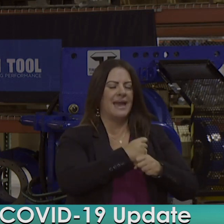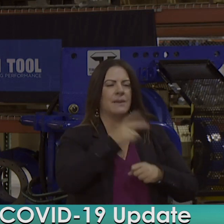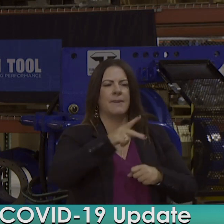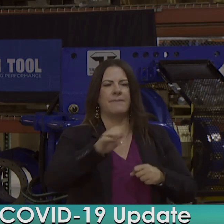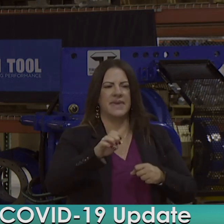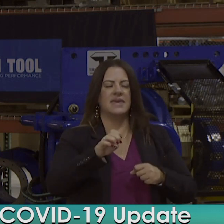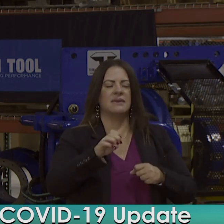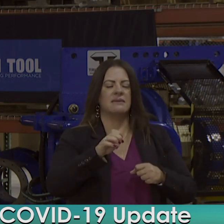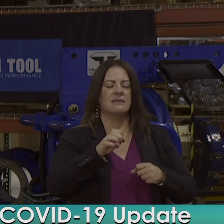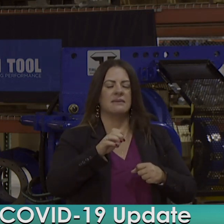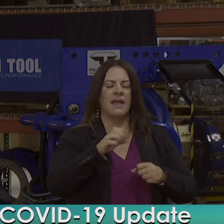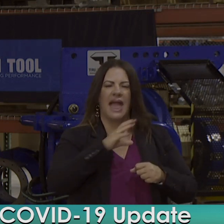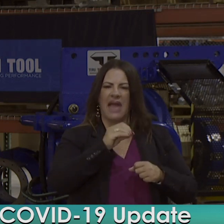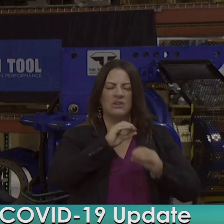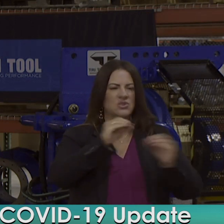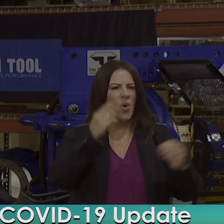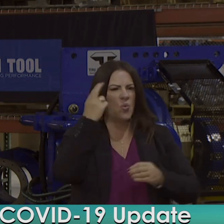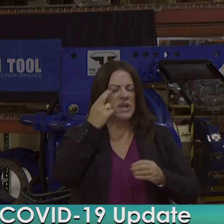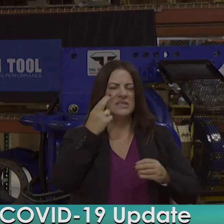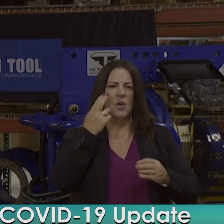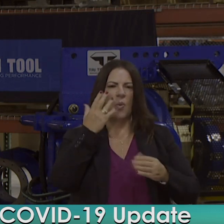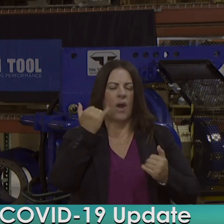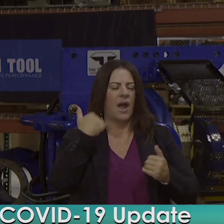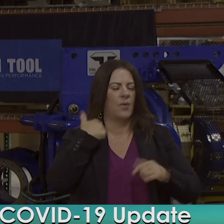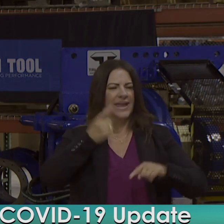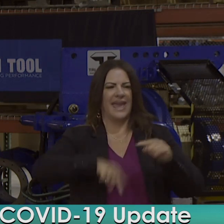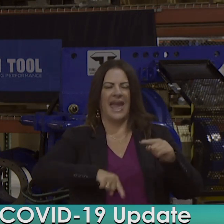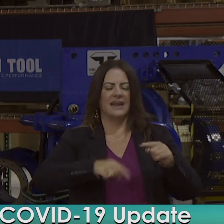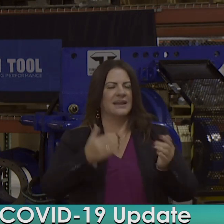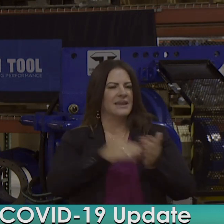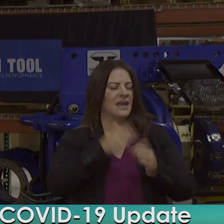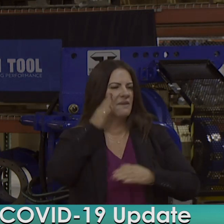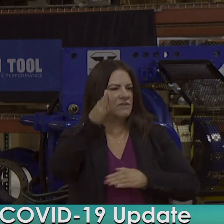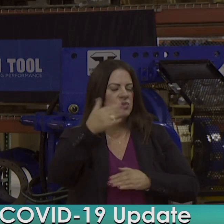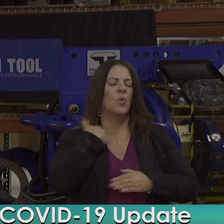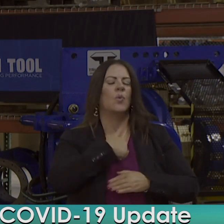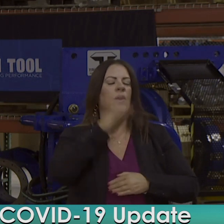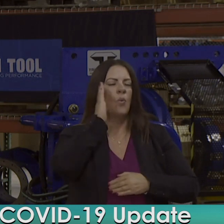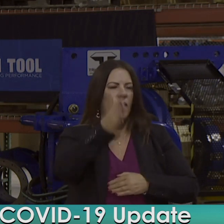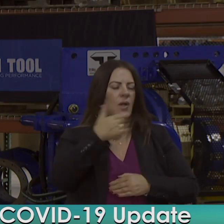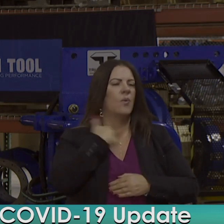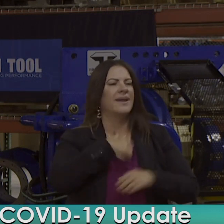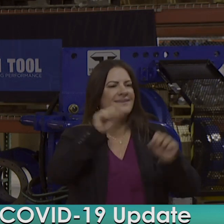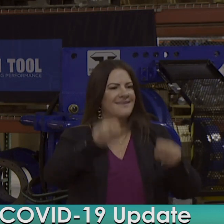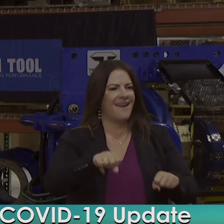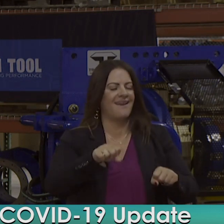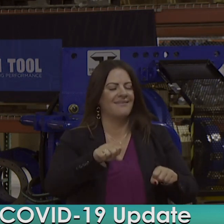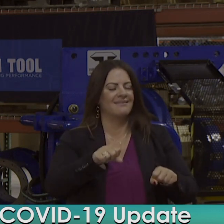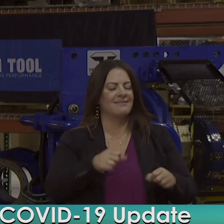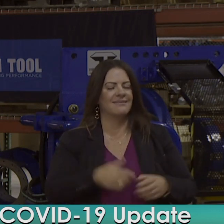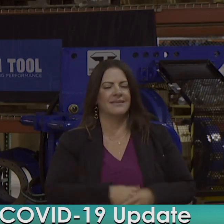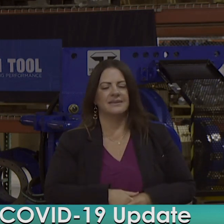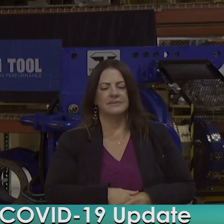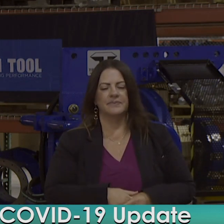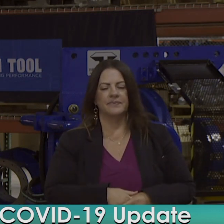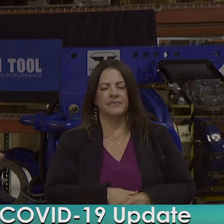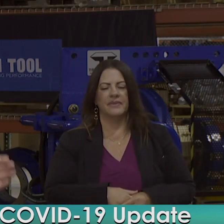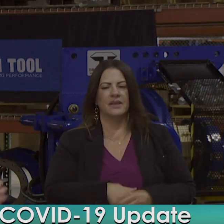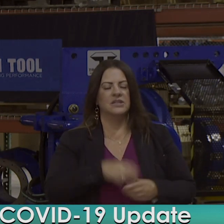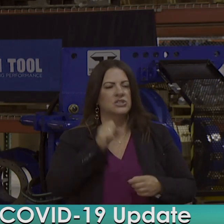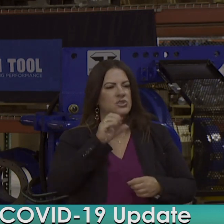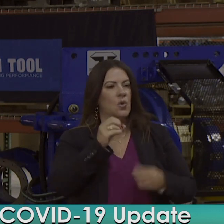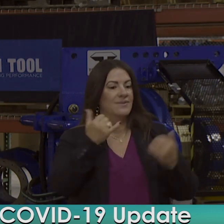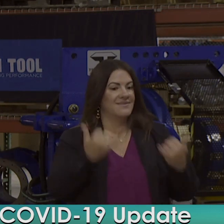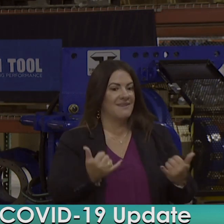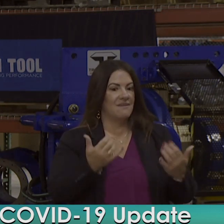do that as a nation and as a state. And we're committed in the long haul to do that, but we want some proof points in that interim,